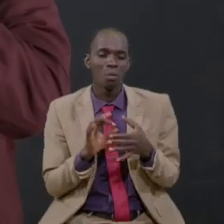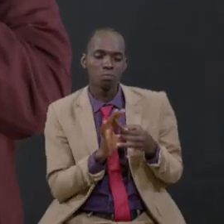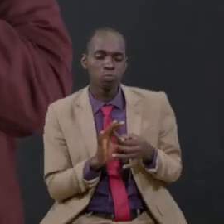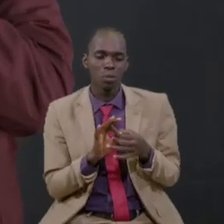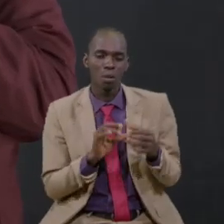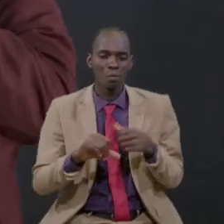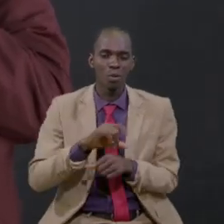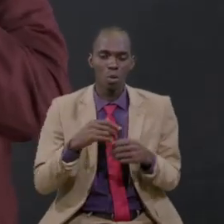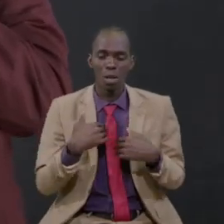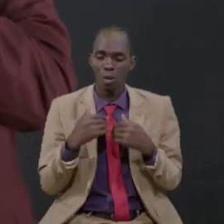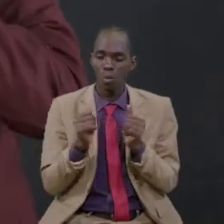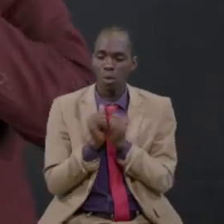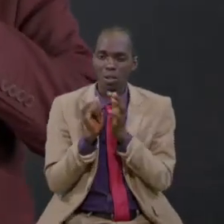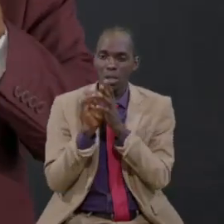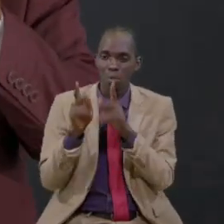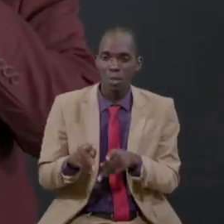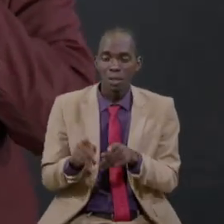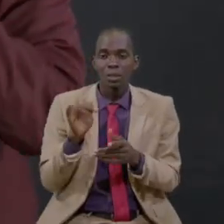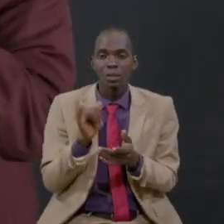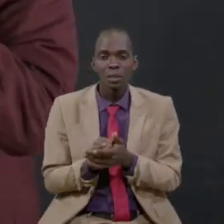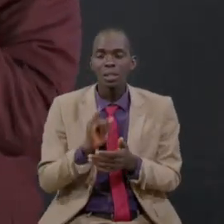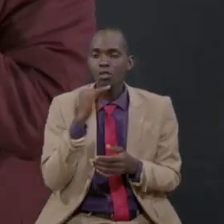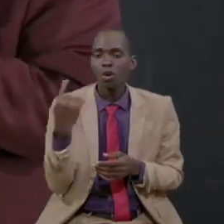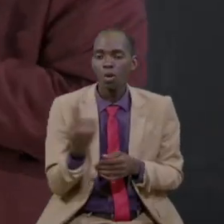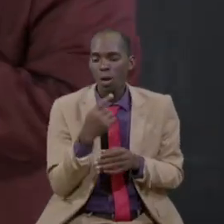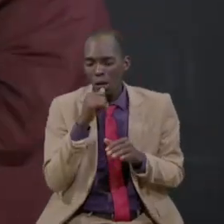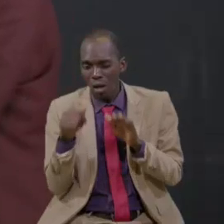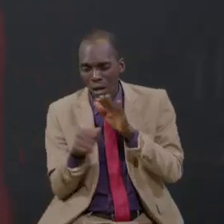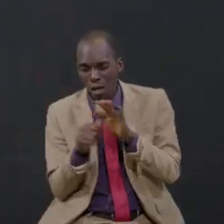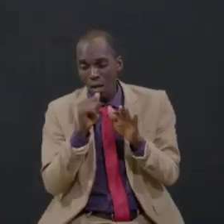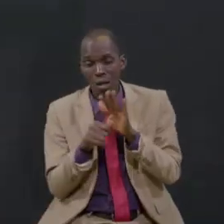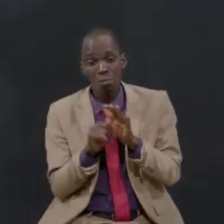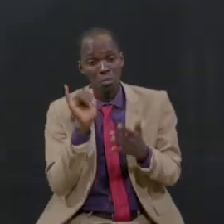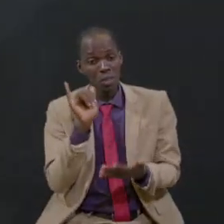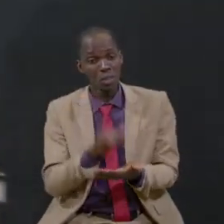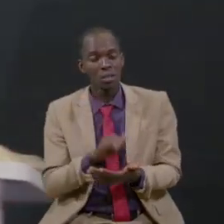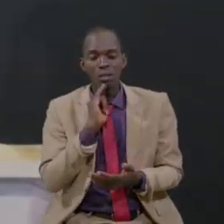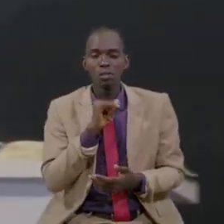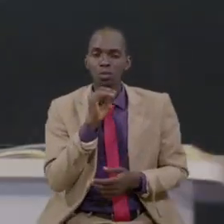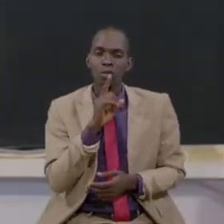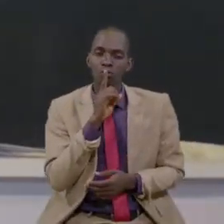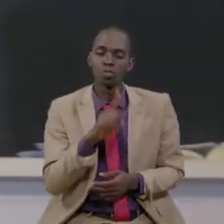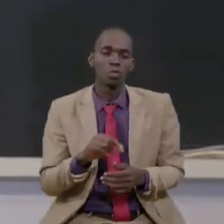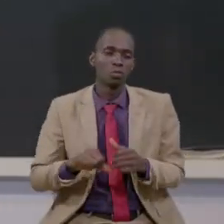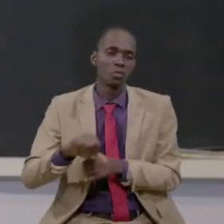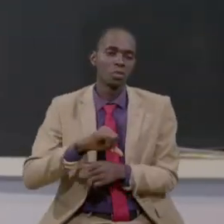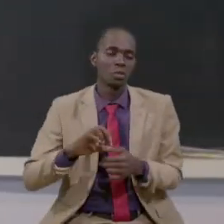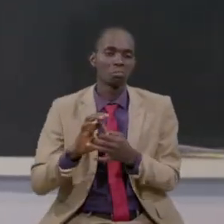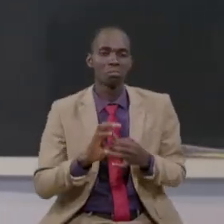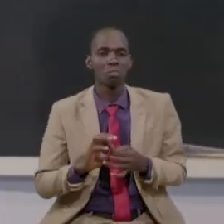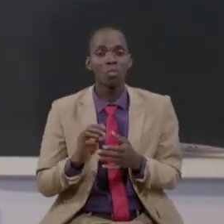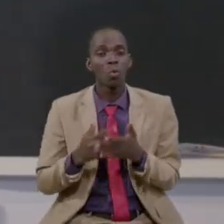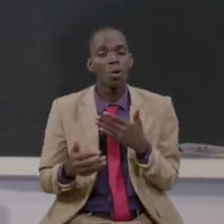the light of day, that's not true fellowship. Whatever fellowship you have with a